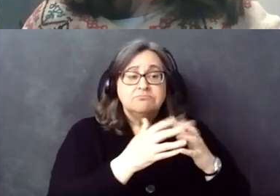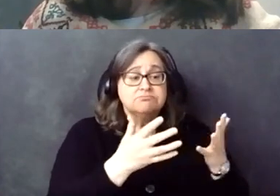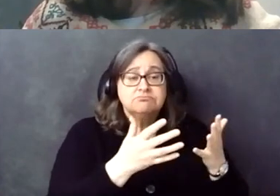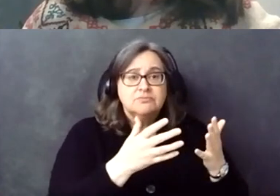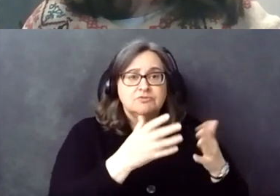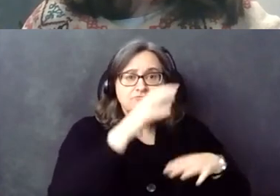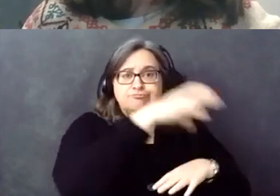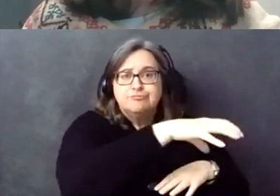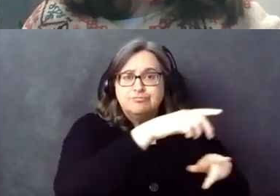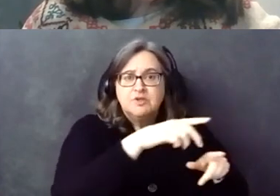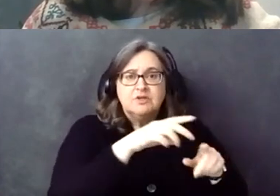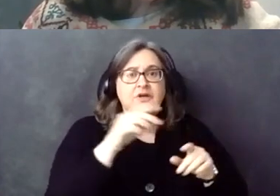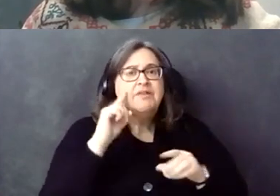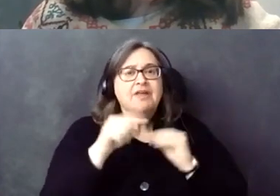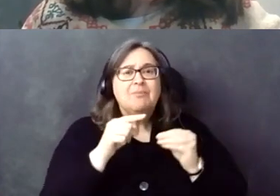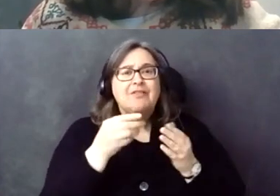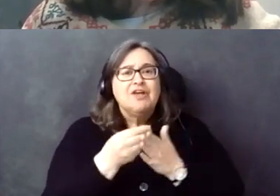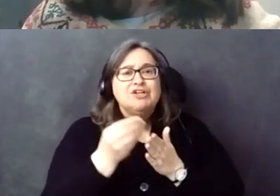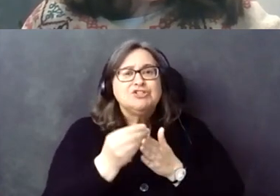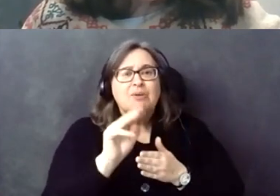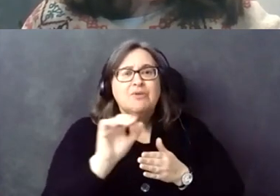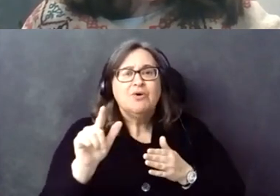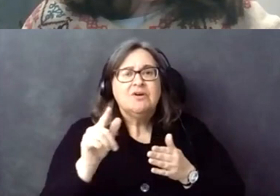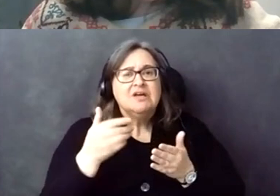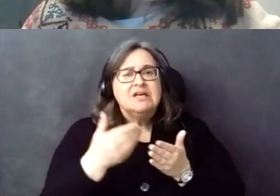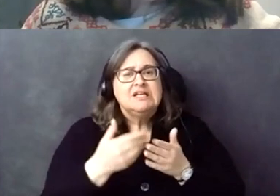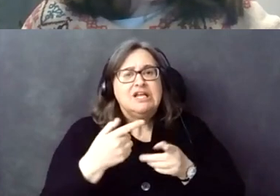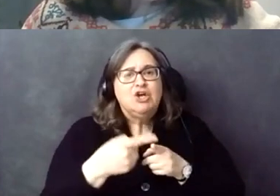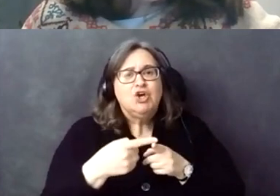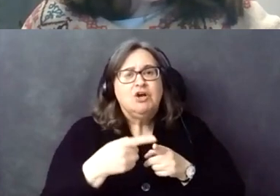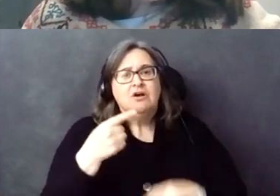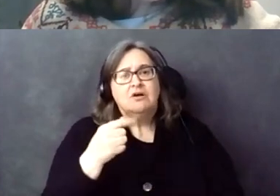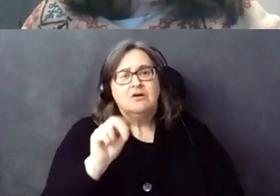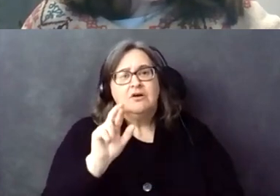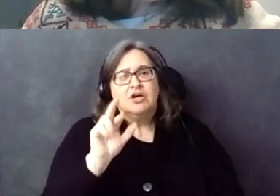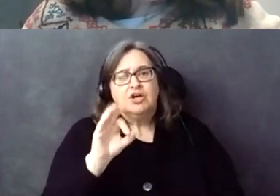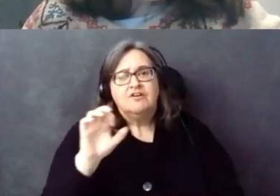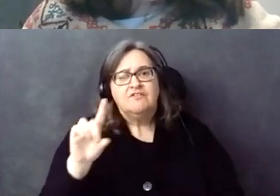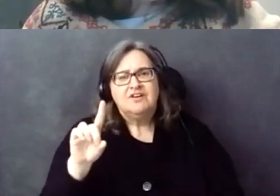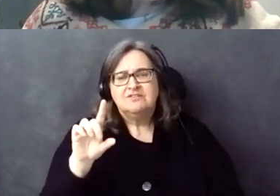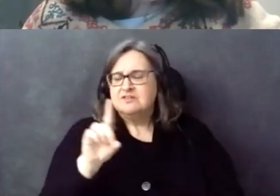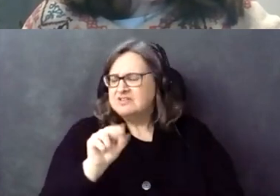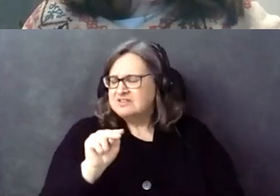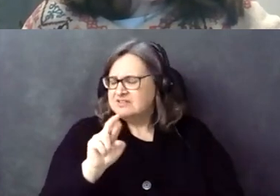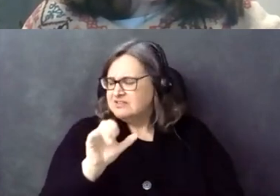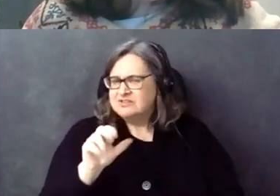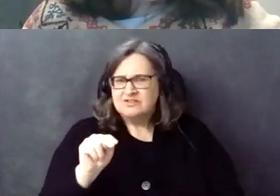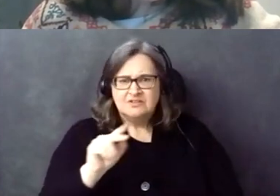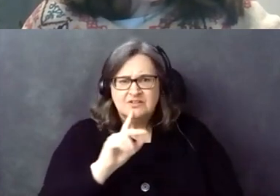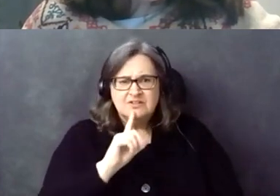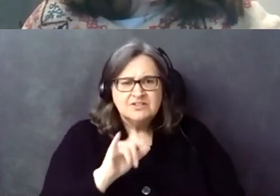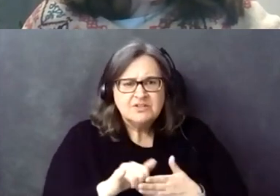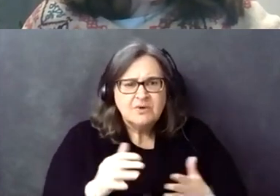about that shopping mall at Garfield and the Dan Ryan. I'm not sure. I don't remember. Is that Pat Ball's? Let your